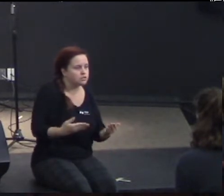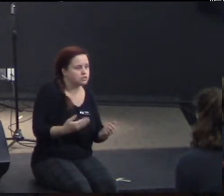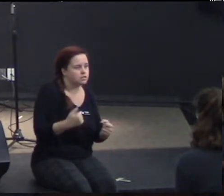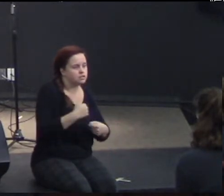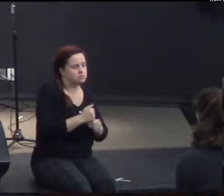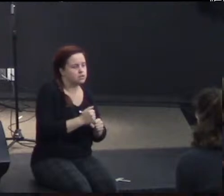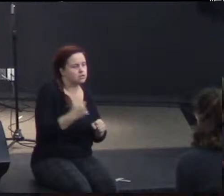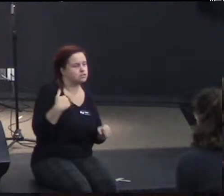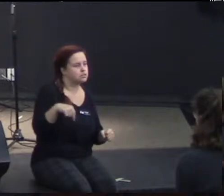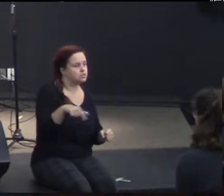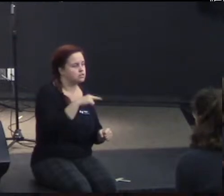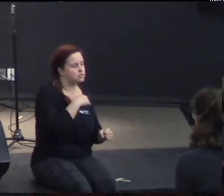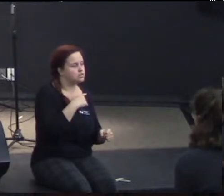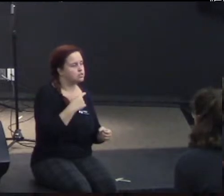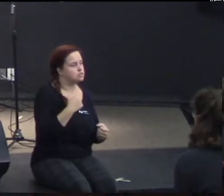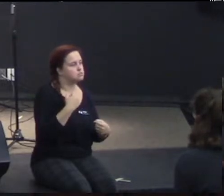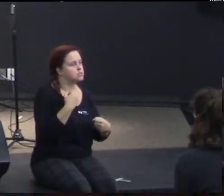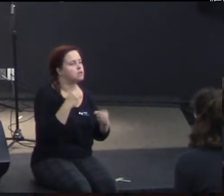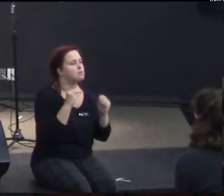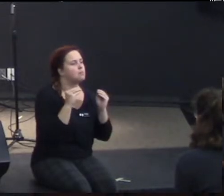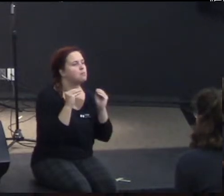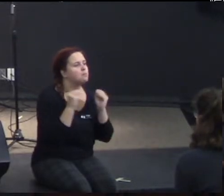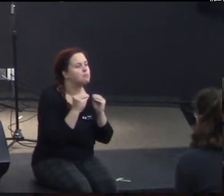instrument God created us to be.